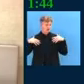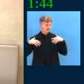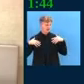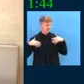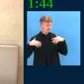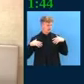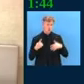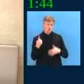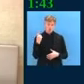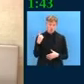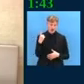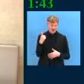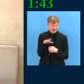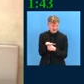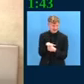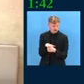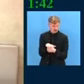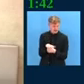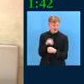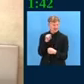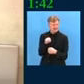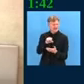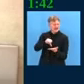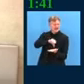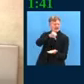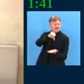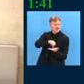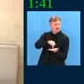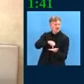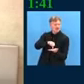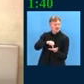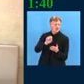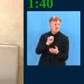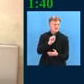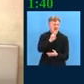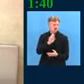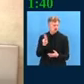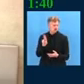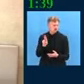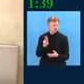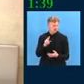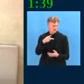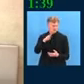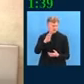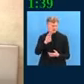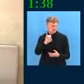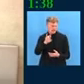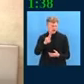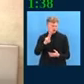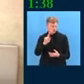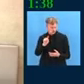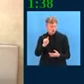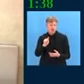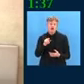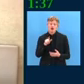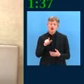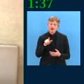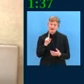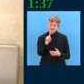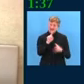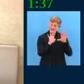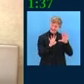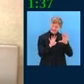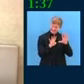district. That is the Lebanese capital, what is known as Beirut. Beirut is represented in 19 seats that ensure